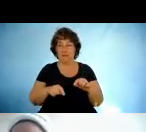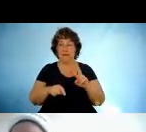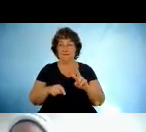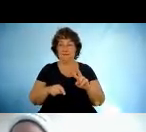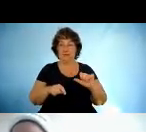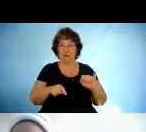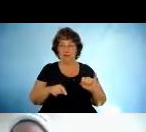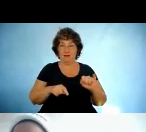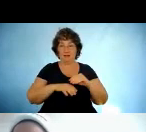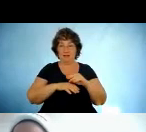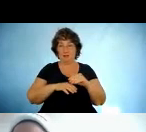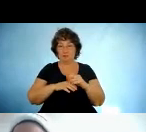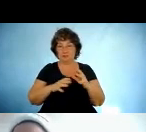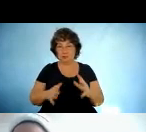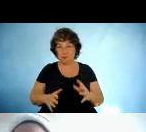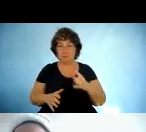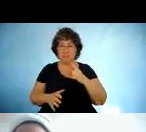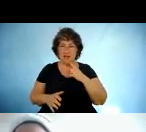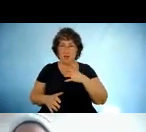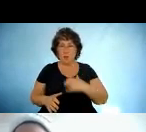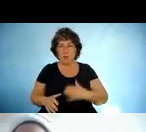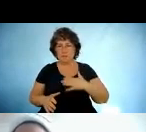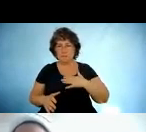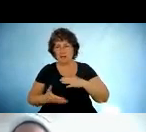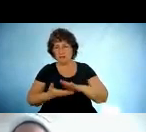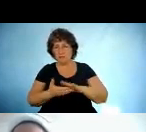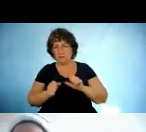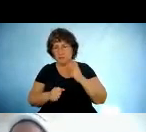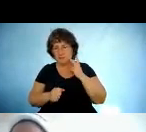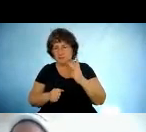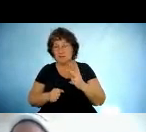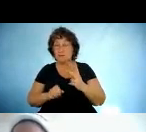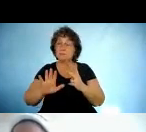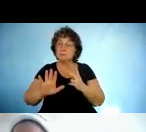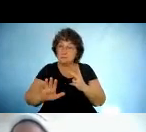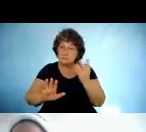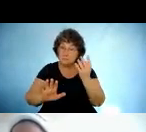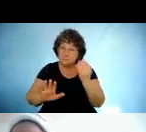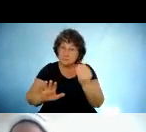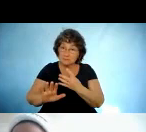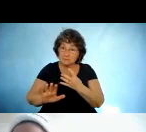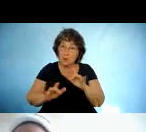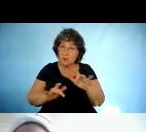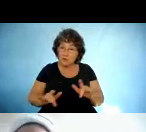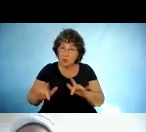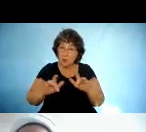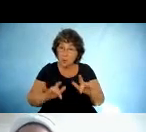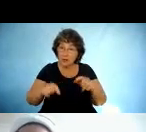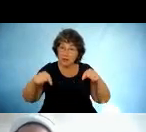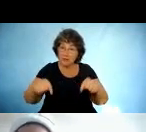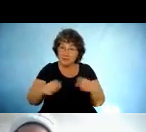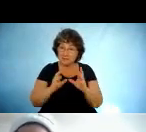this is being recorded and it will be archived. And so if you feel like this is information that other people need to